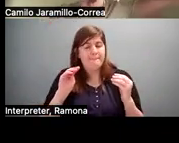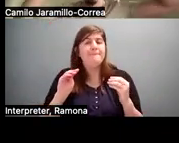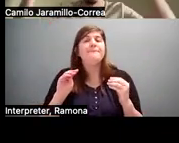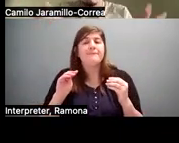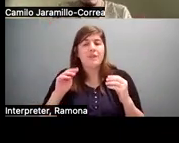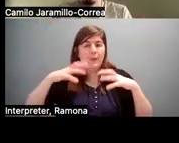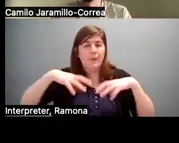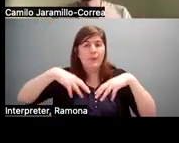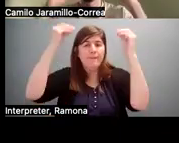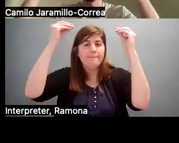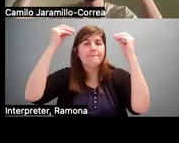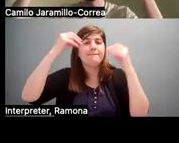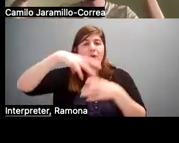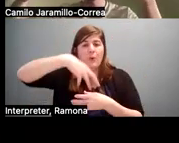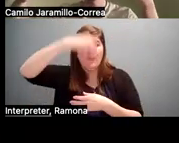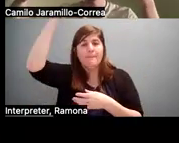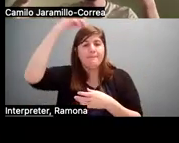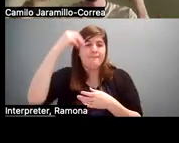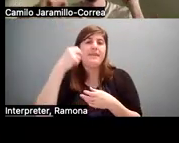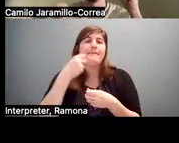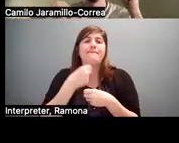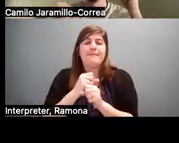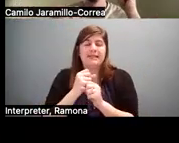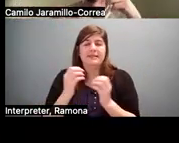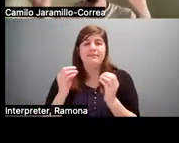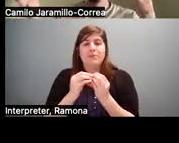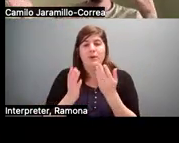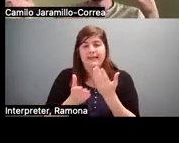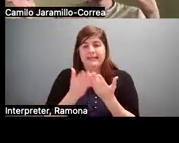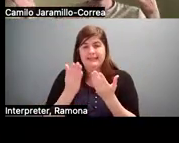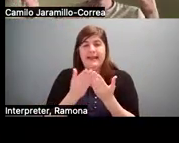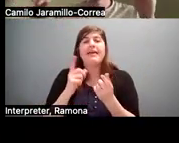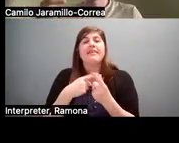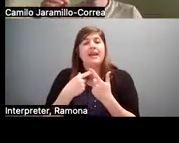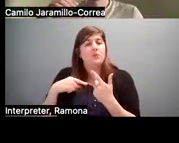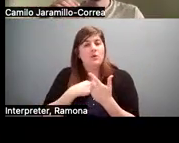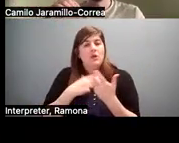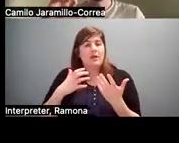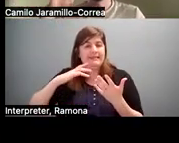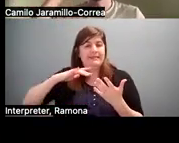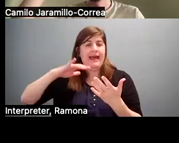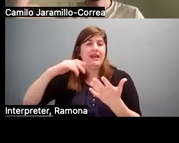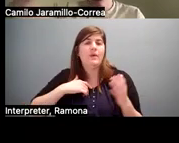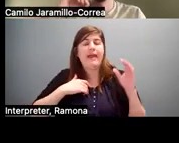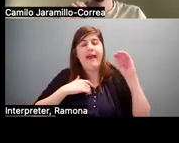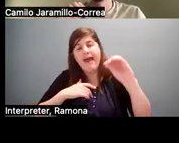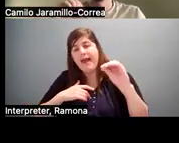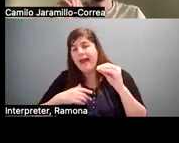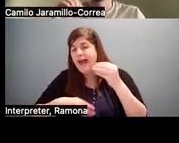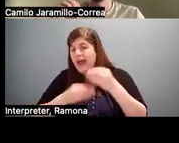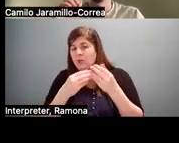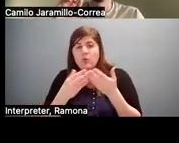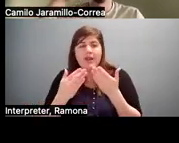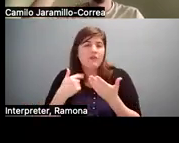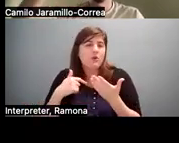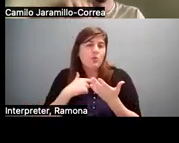here on that enclosure, and that way we can make a plasma more easily. And then we want to study something, so we put like whatever thing we want to study.